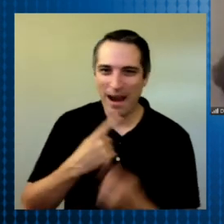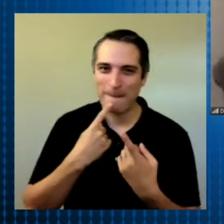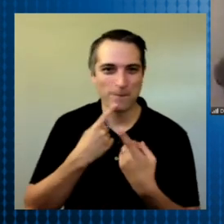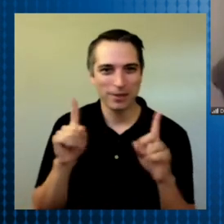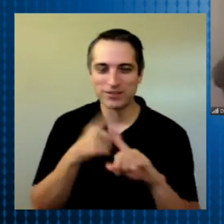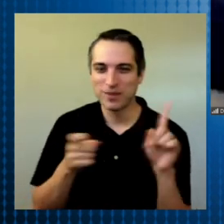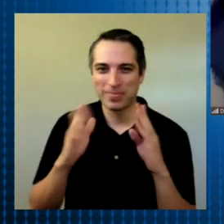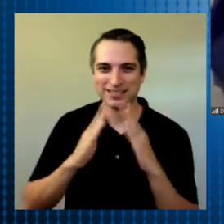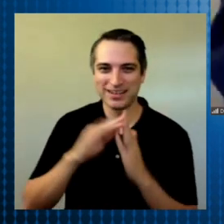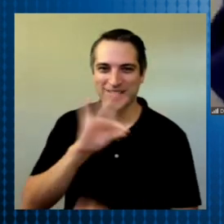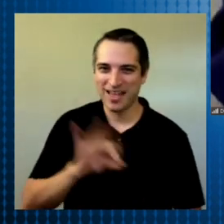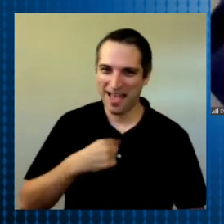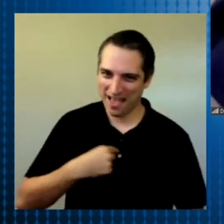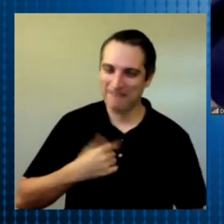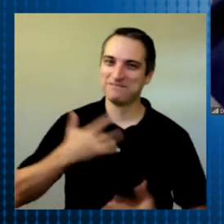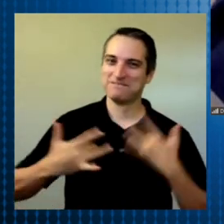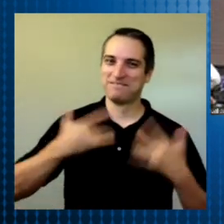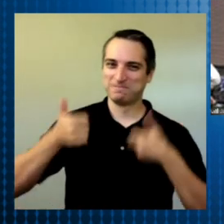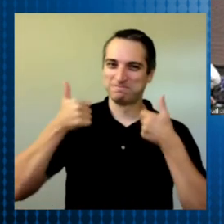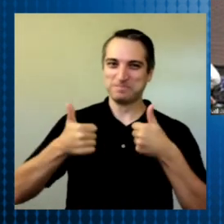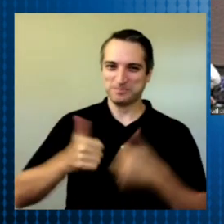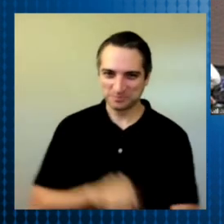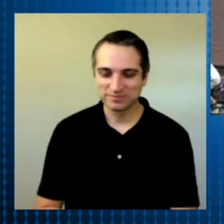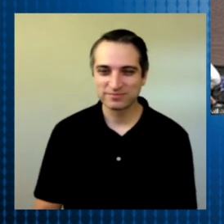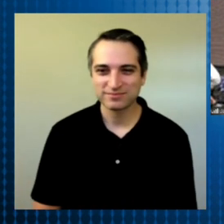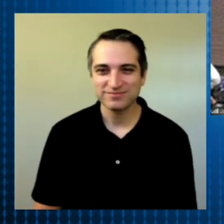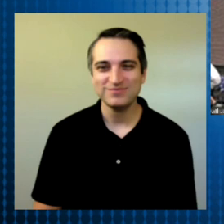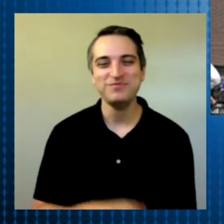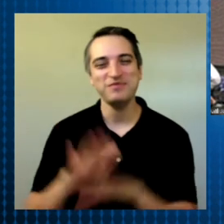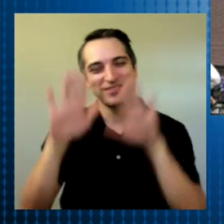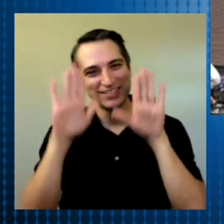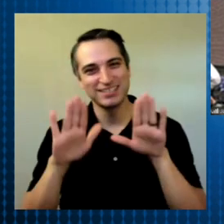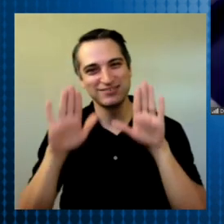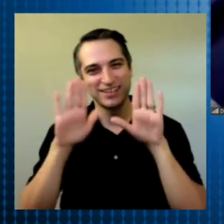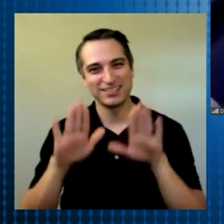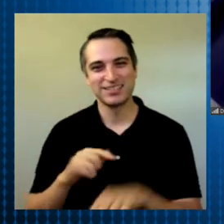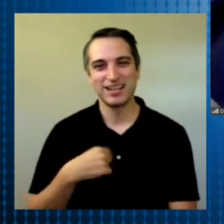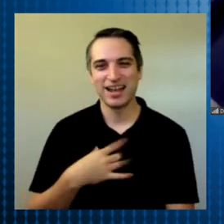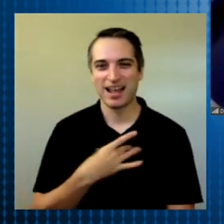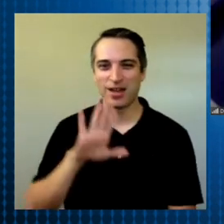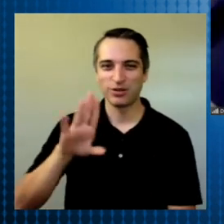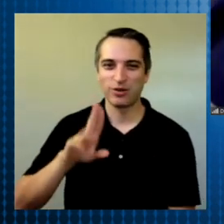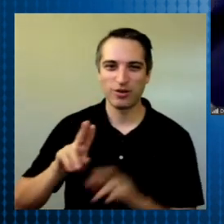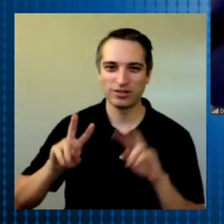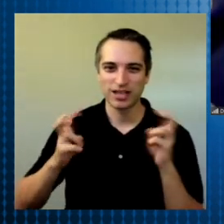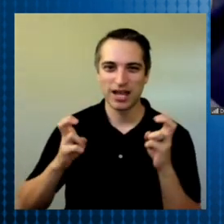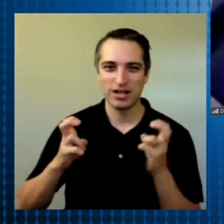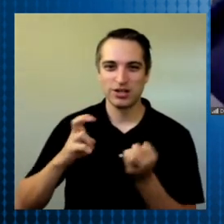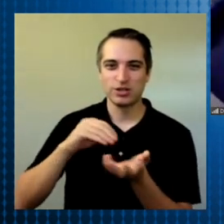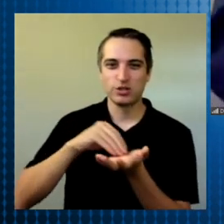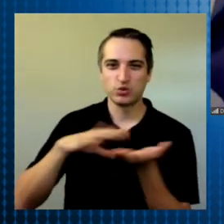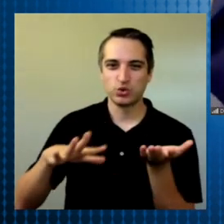so I'm in rare air. Fantastic. Fantastic. And I like your title, by the way, Student